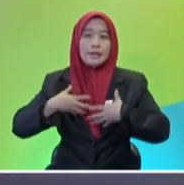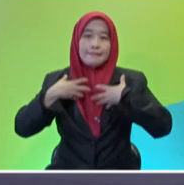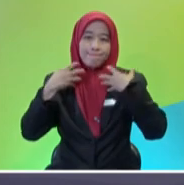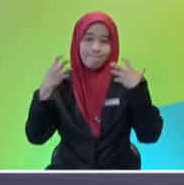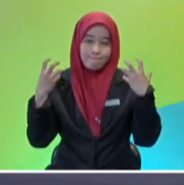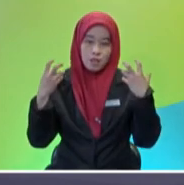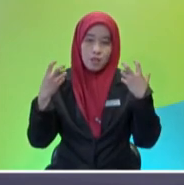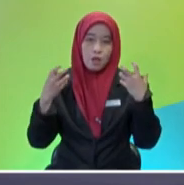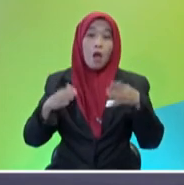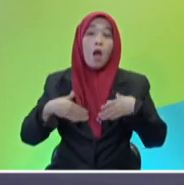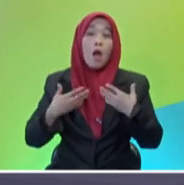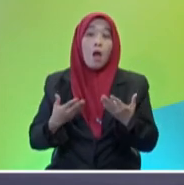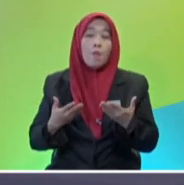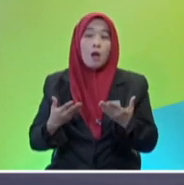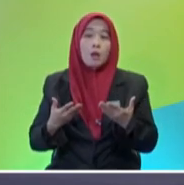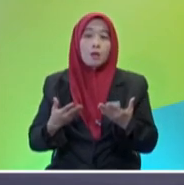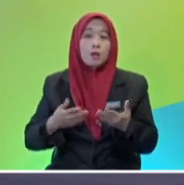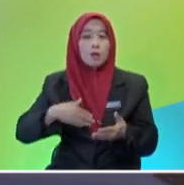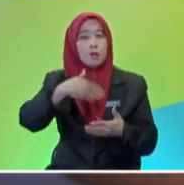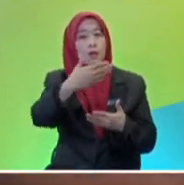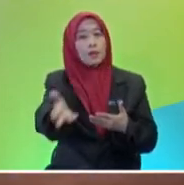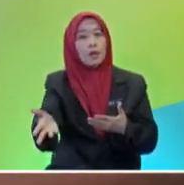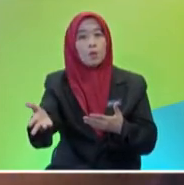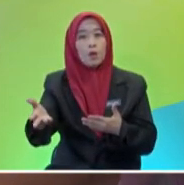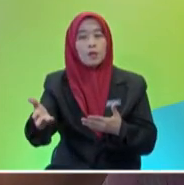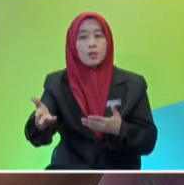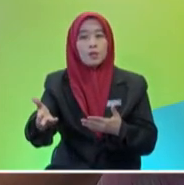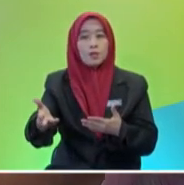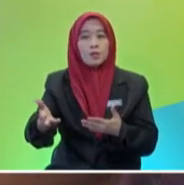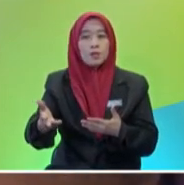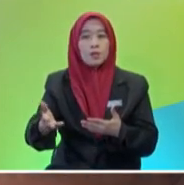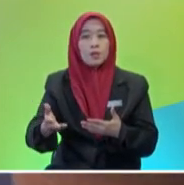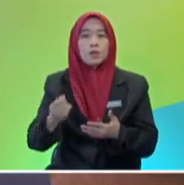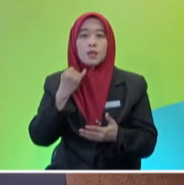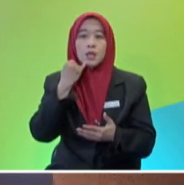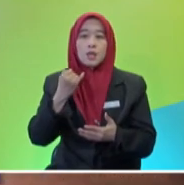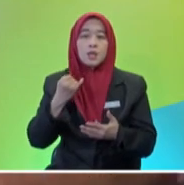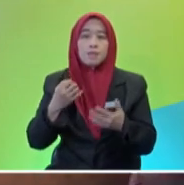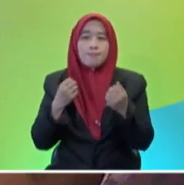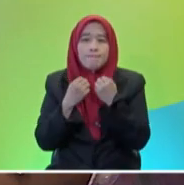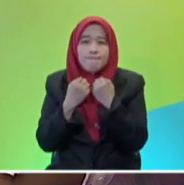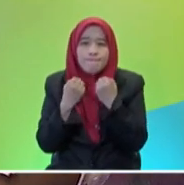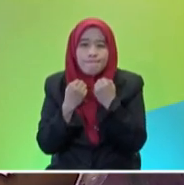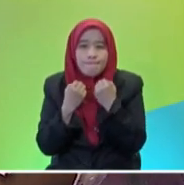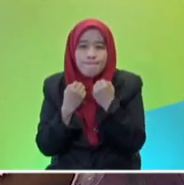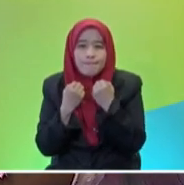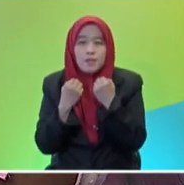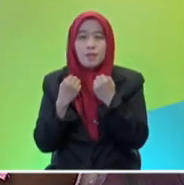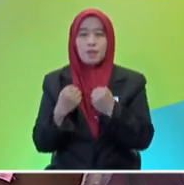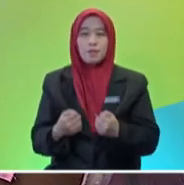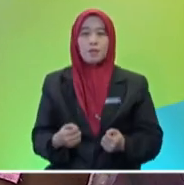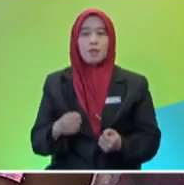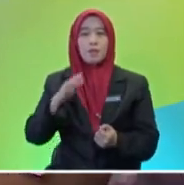Okay, how about the next one? The next one, teacher, is scared. Scared. Okay, we write